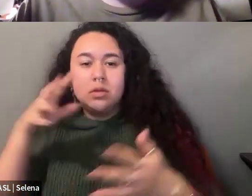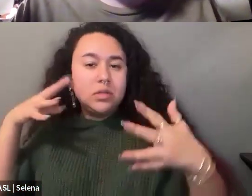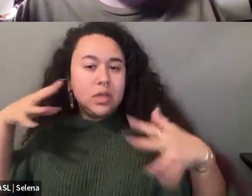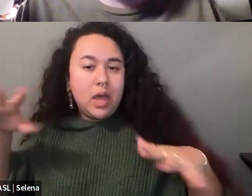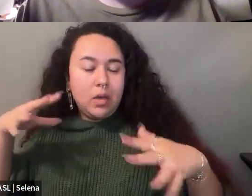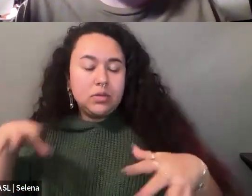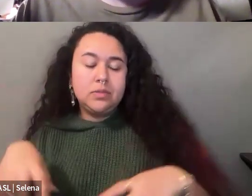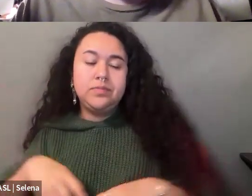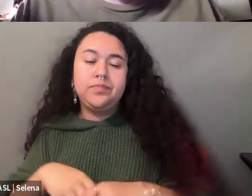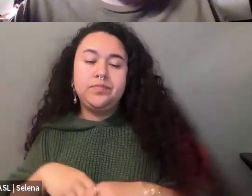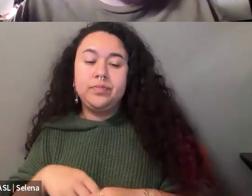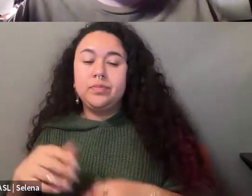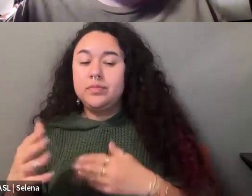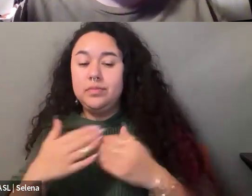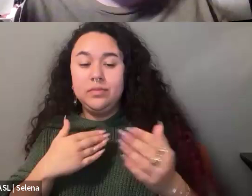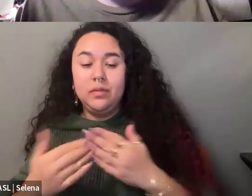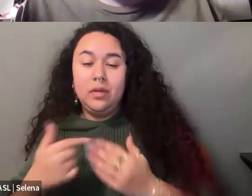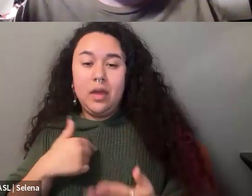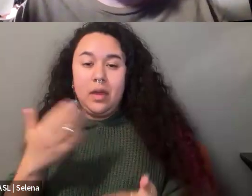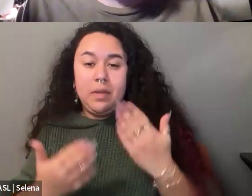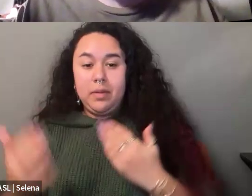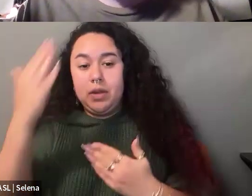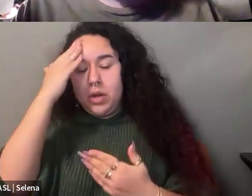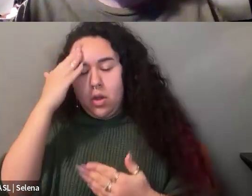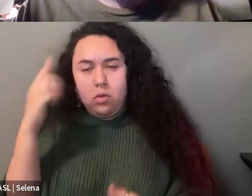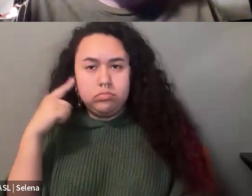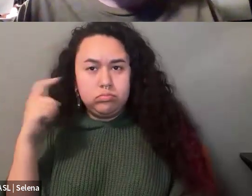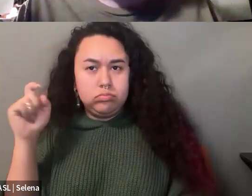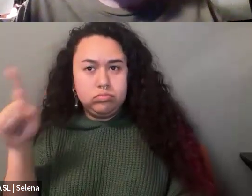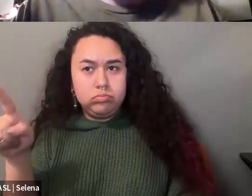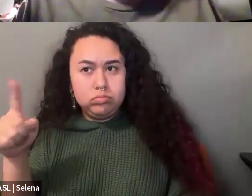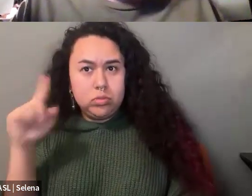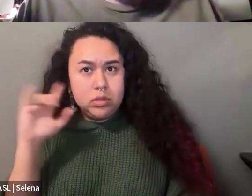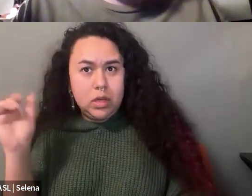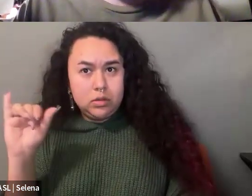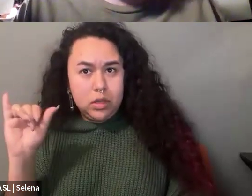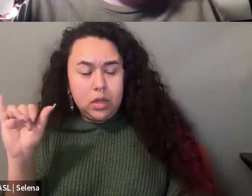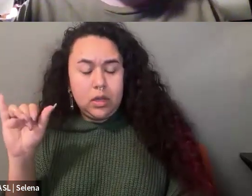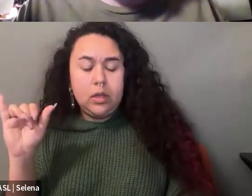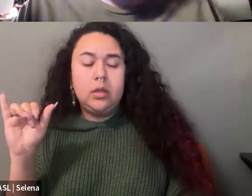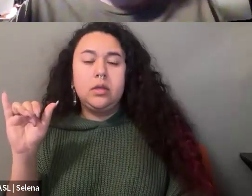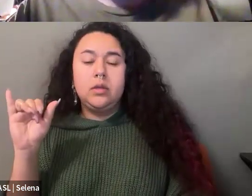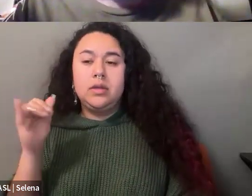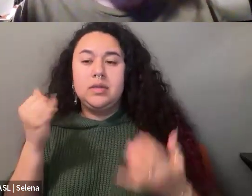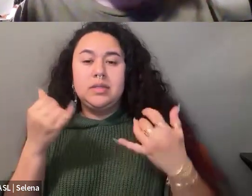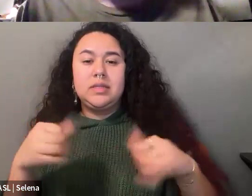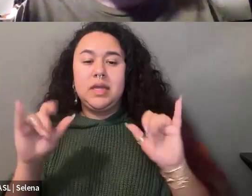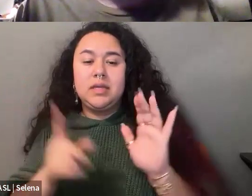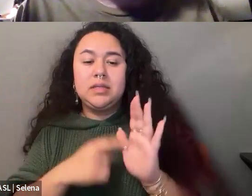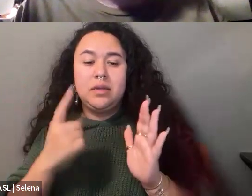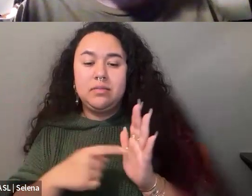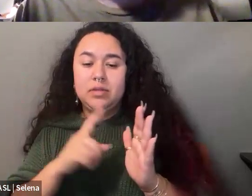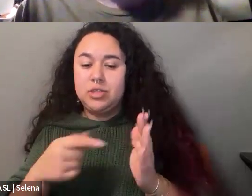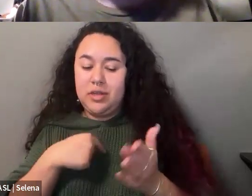just, even though I might know what a lot of the bird sounds in my backyard are, I still sometimes I'll just